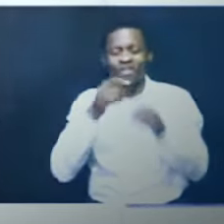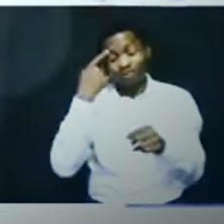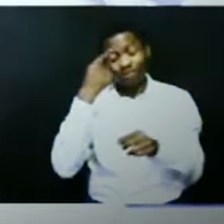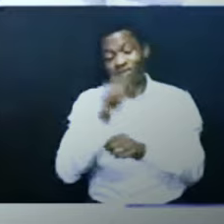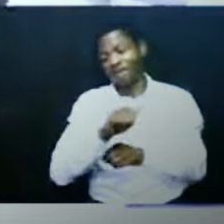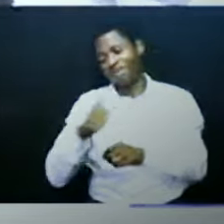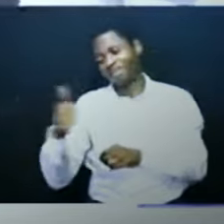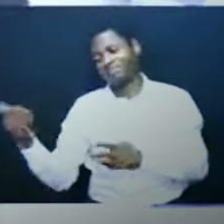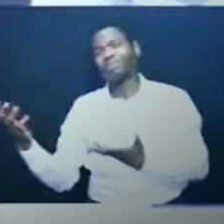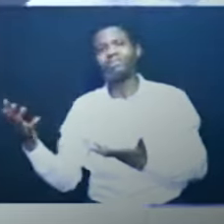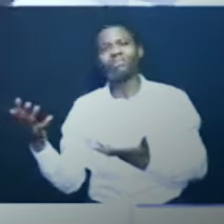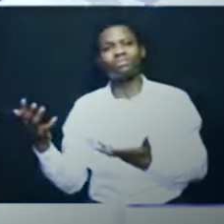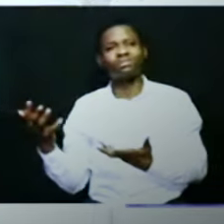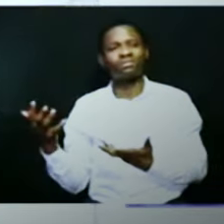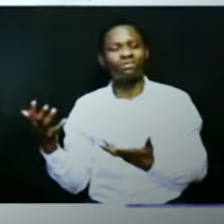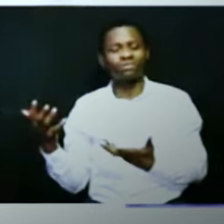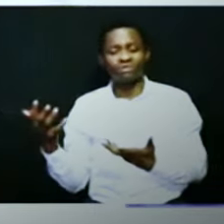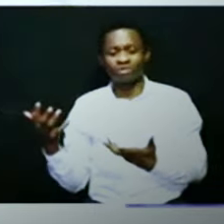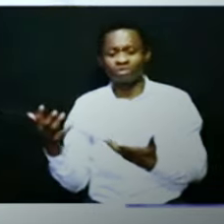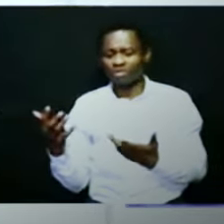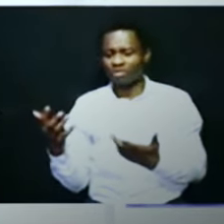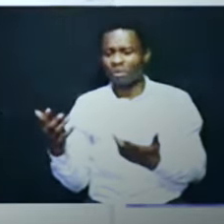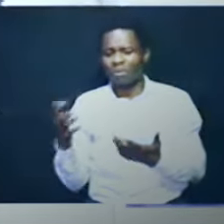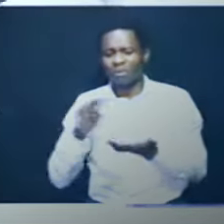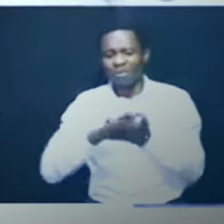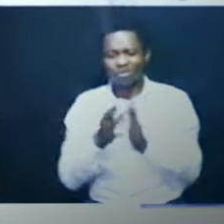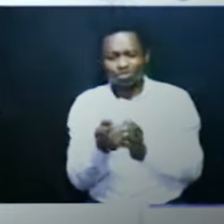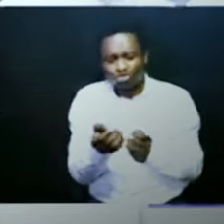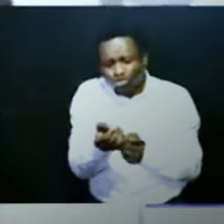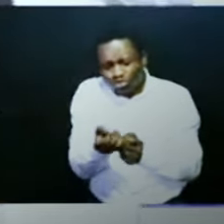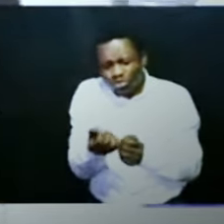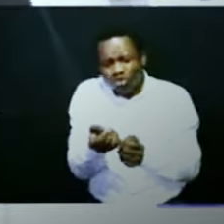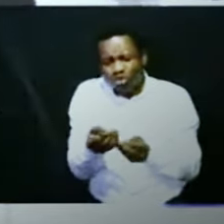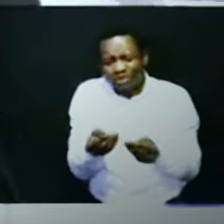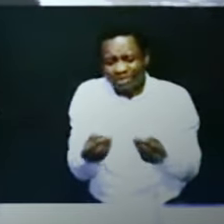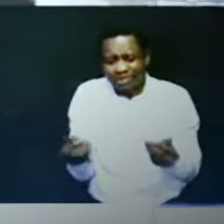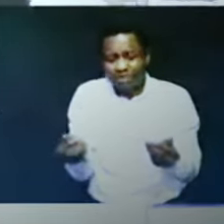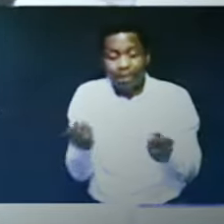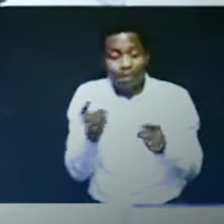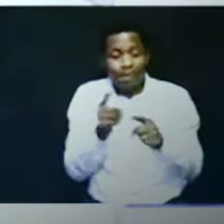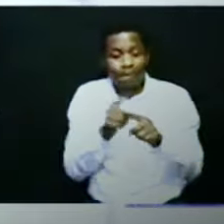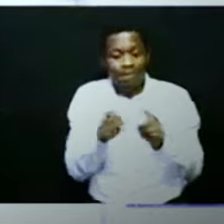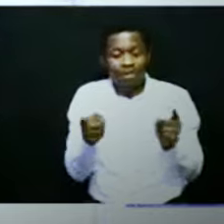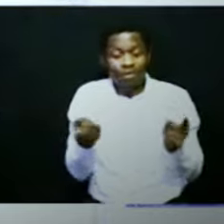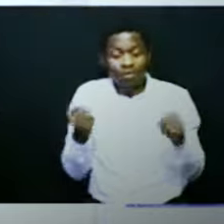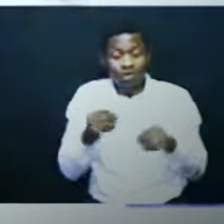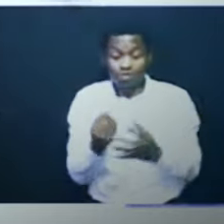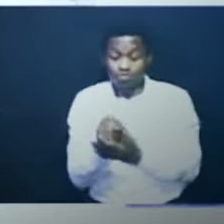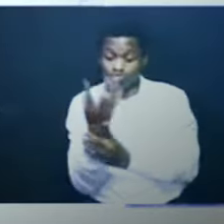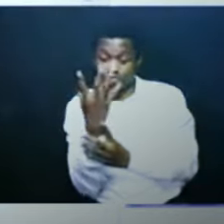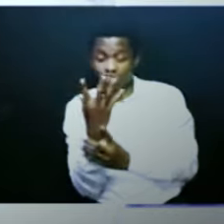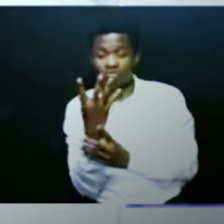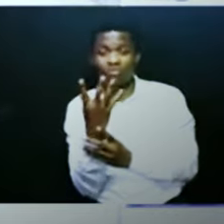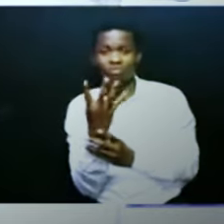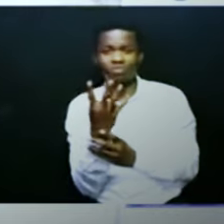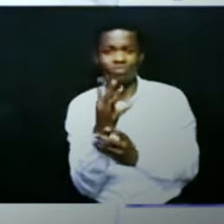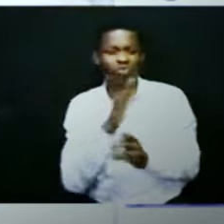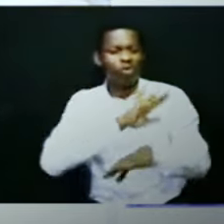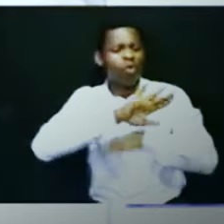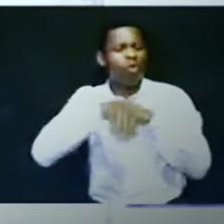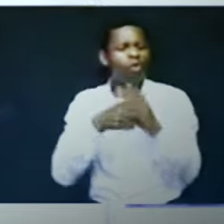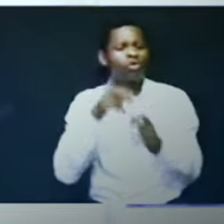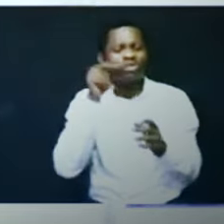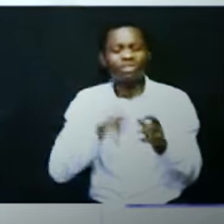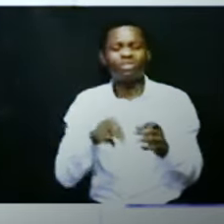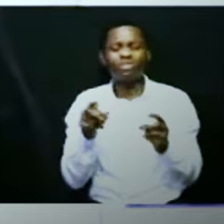others. It's the smallest of seeds. Yet when it grows, all that you need to